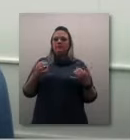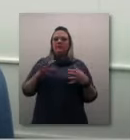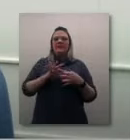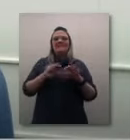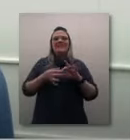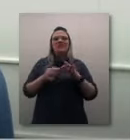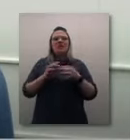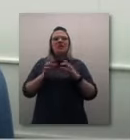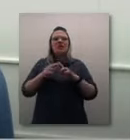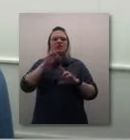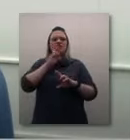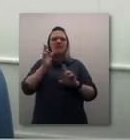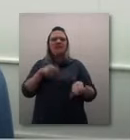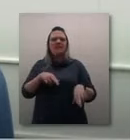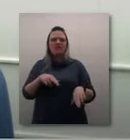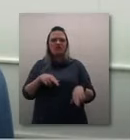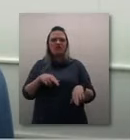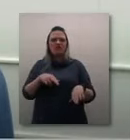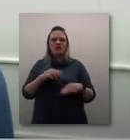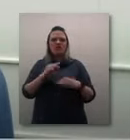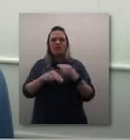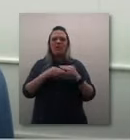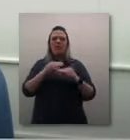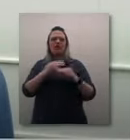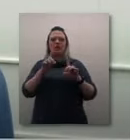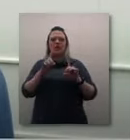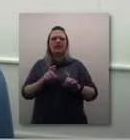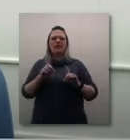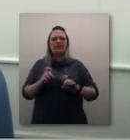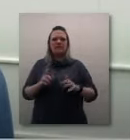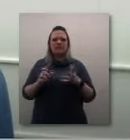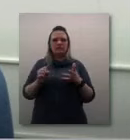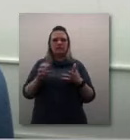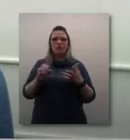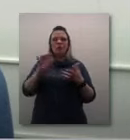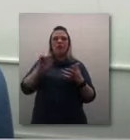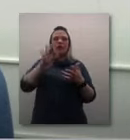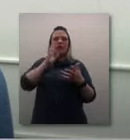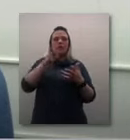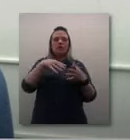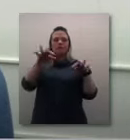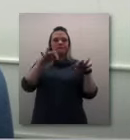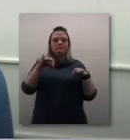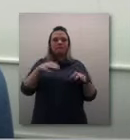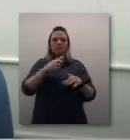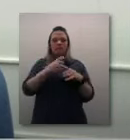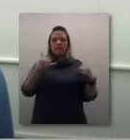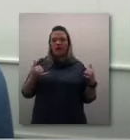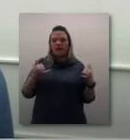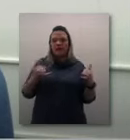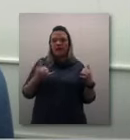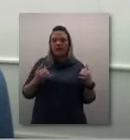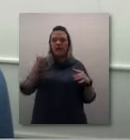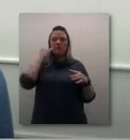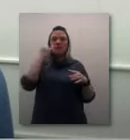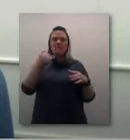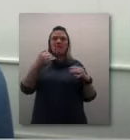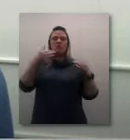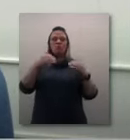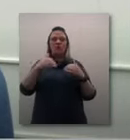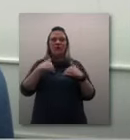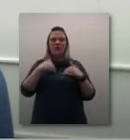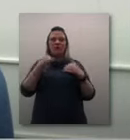test, diagnostic molecular testing, and so that will tell you at this point in time if you are infected